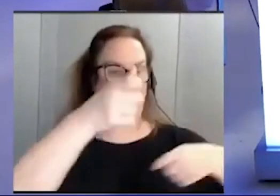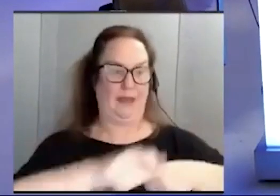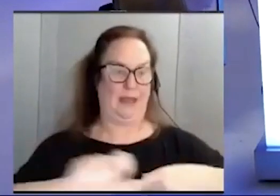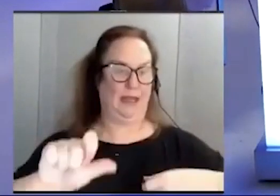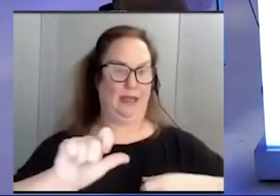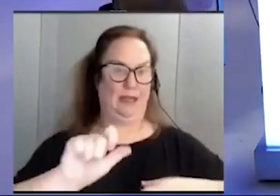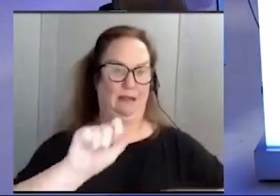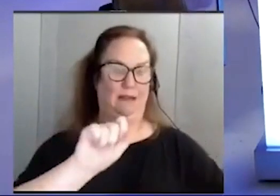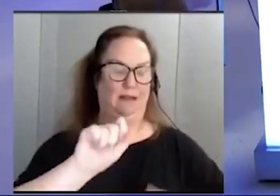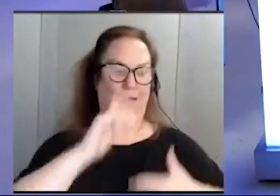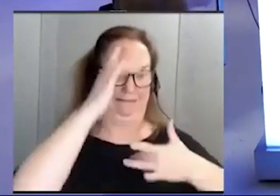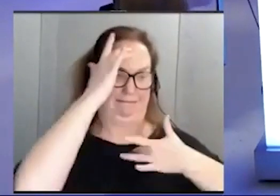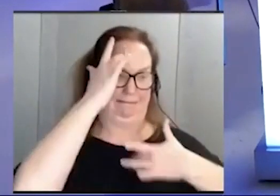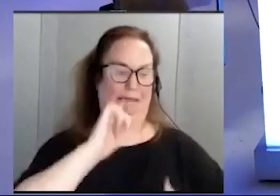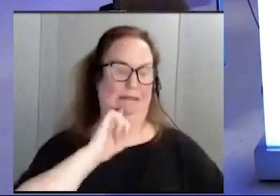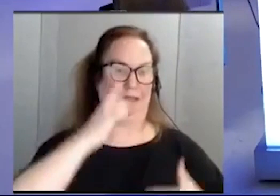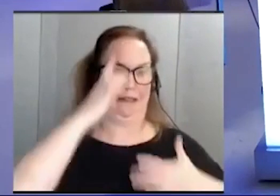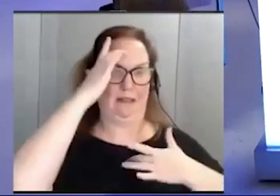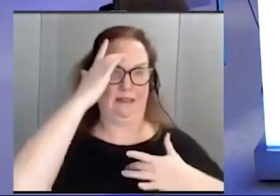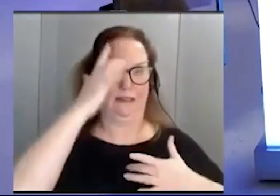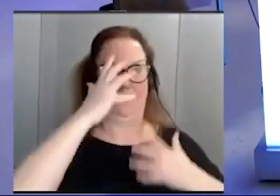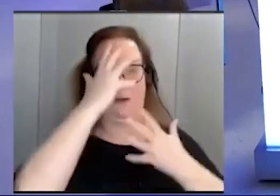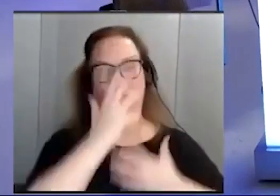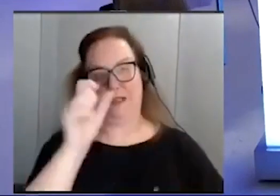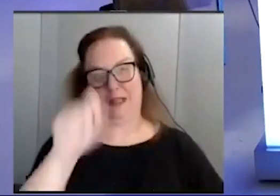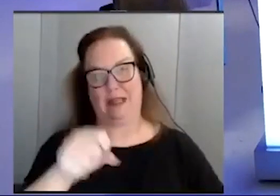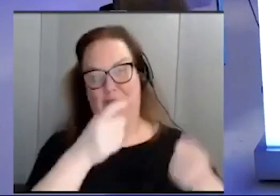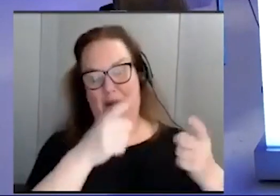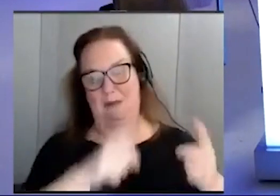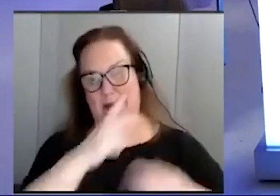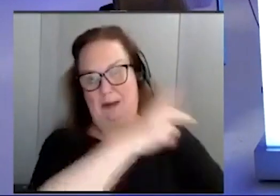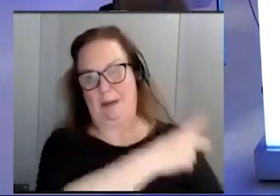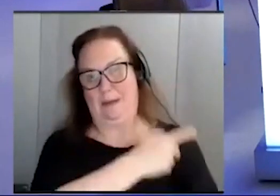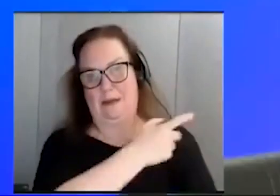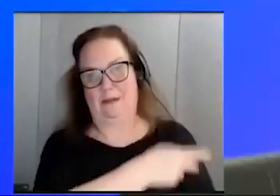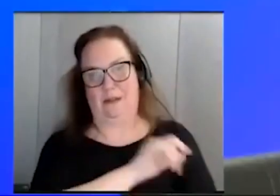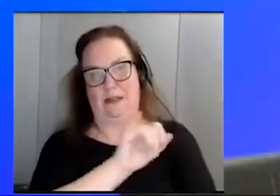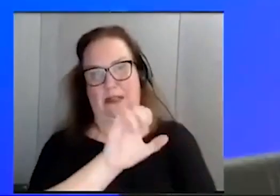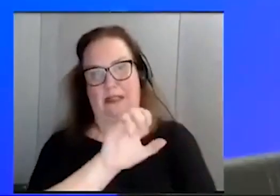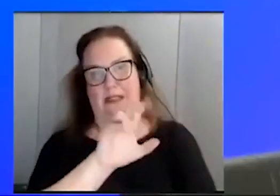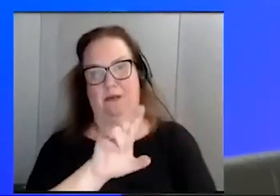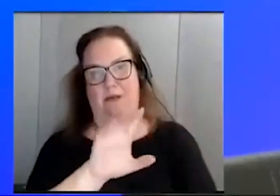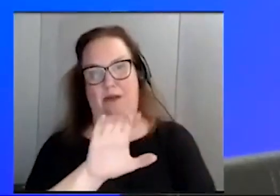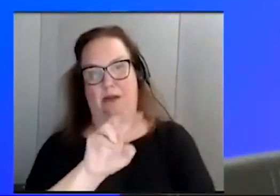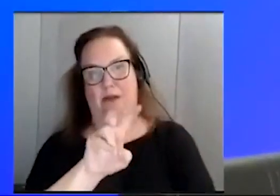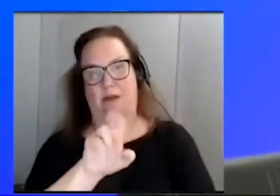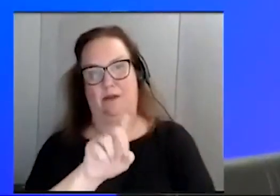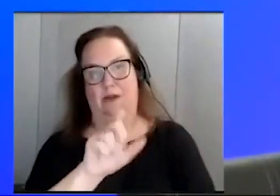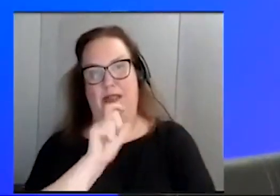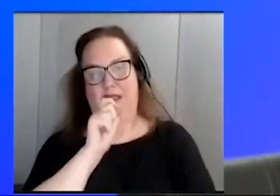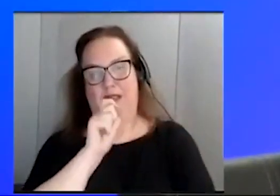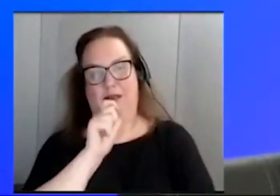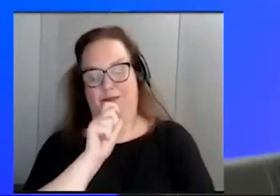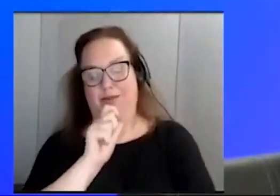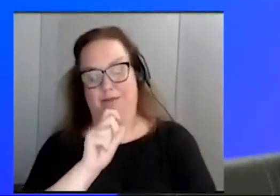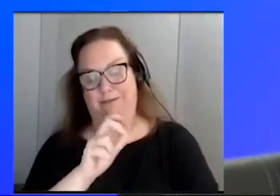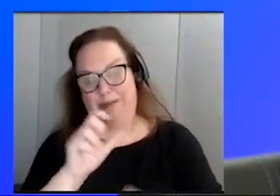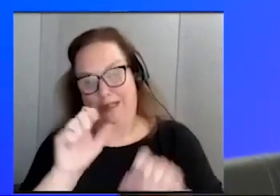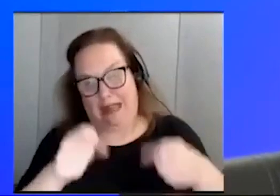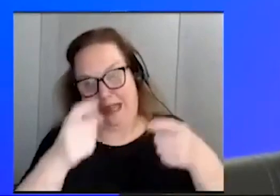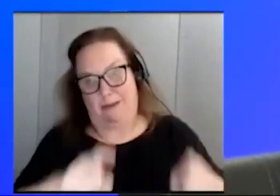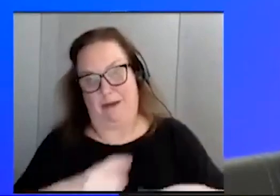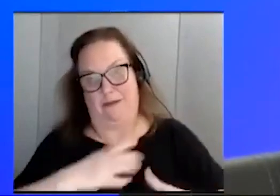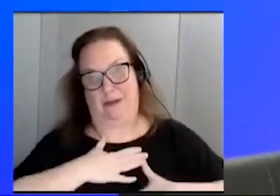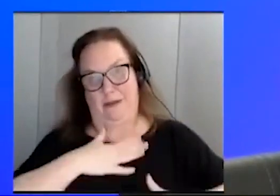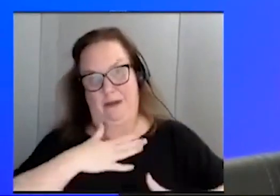It can, and unfortunately, the patients that have been in the ICU with COVID, no, it's not unusual for them if they've been on the ventilator long